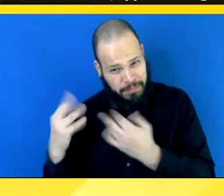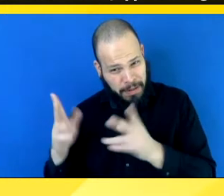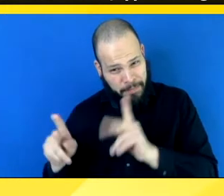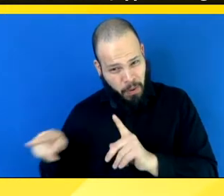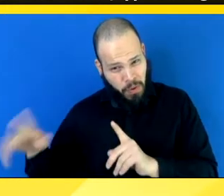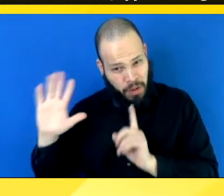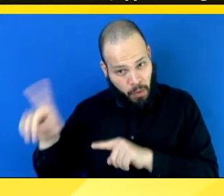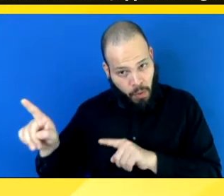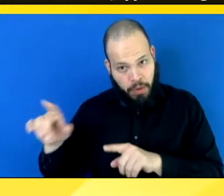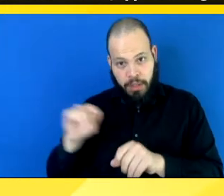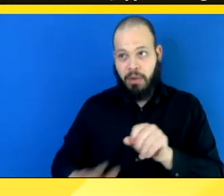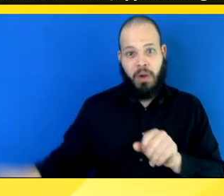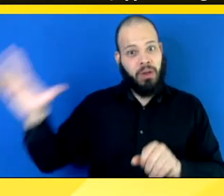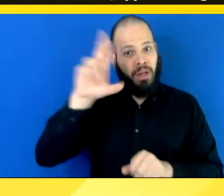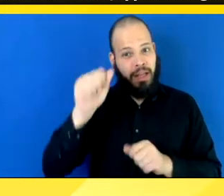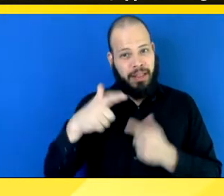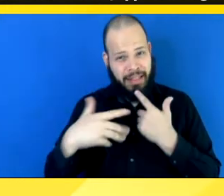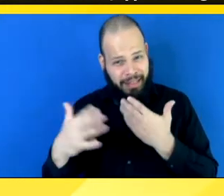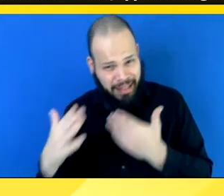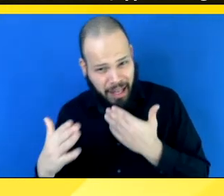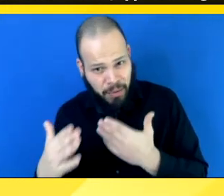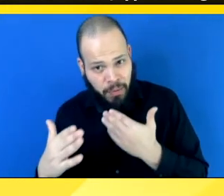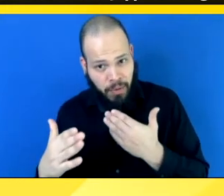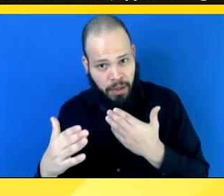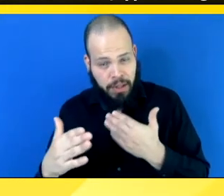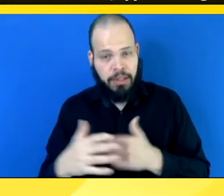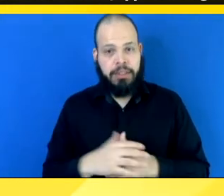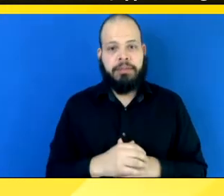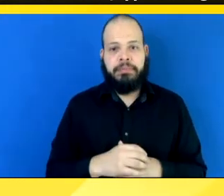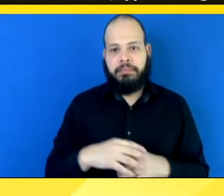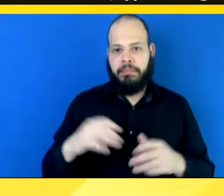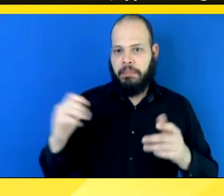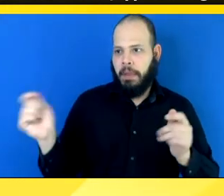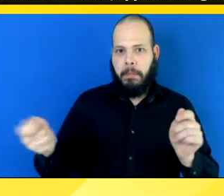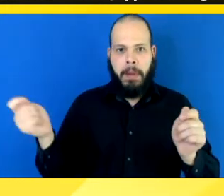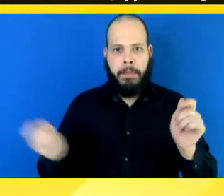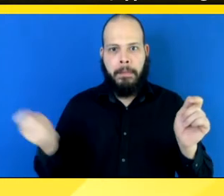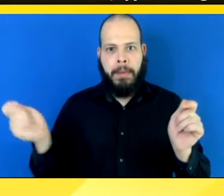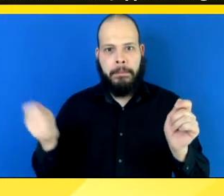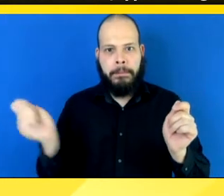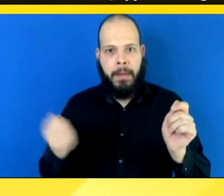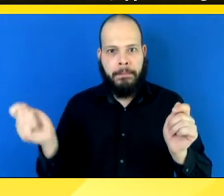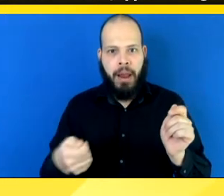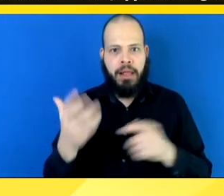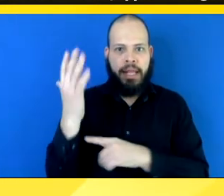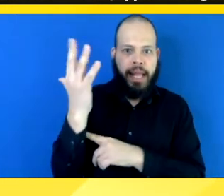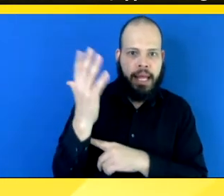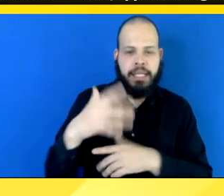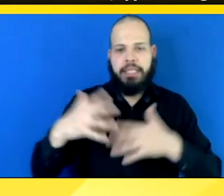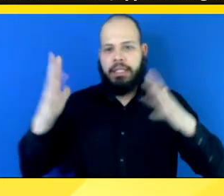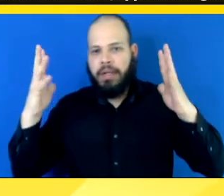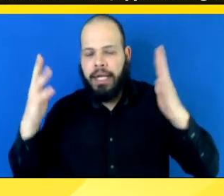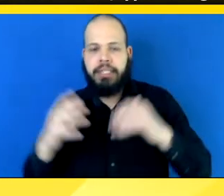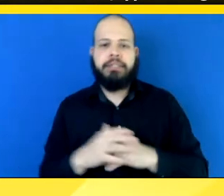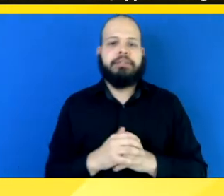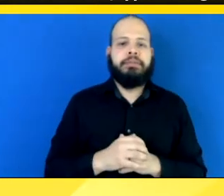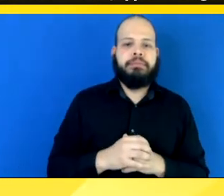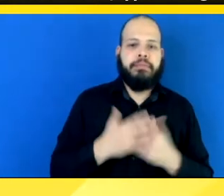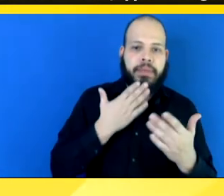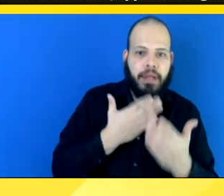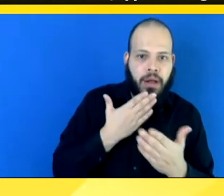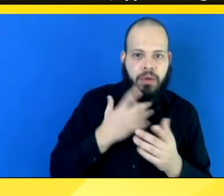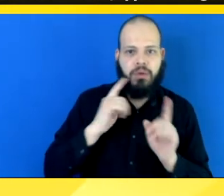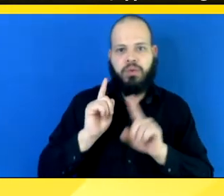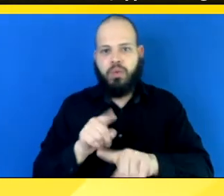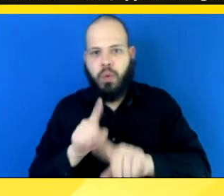and pans and lit candles in the street. But even as we celebrated, all of these everyday heroes, too many